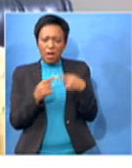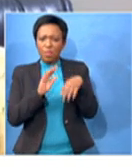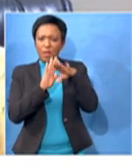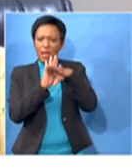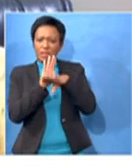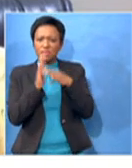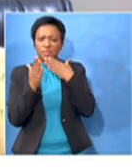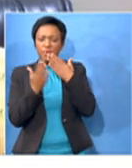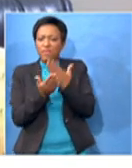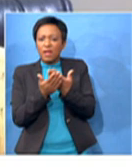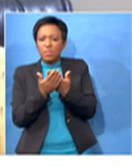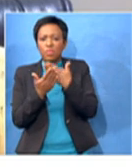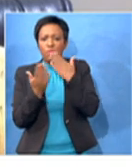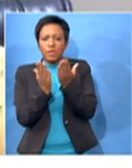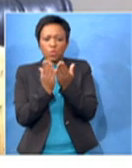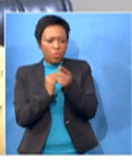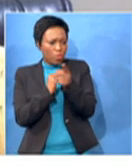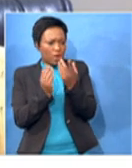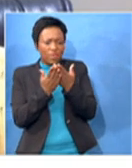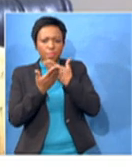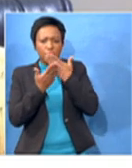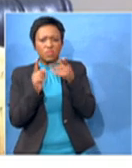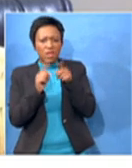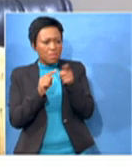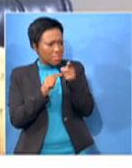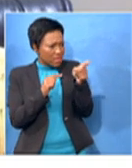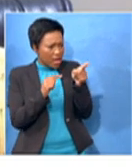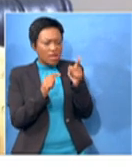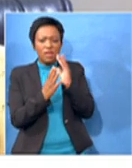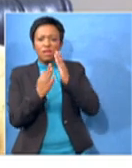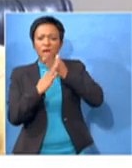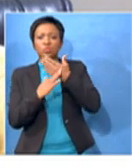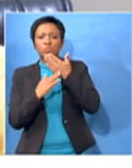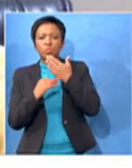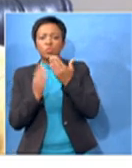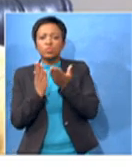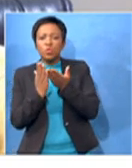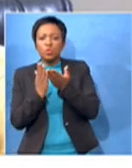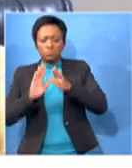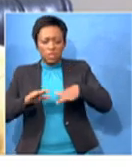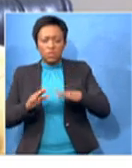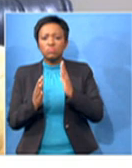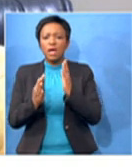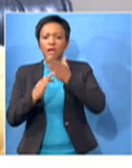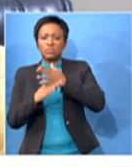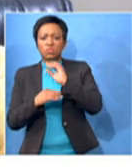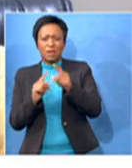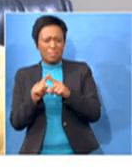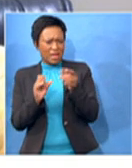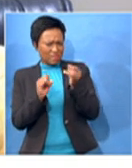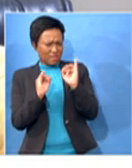of these offenders who are not even barred still have access to school children. Is the country's justice system serious about dealing with rape